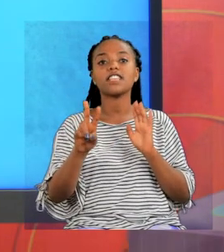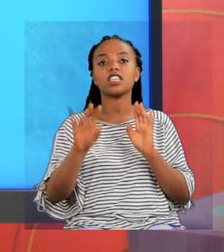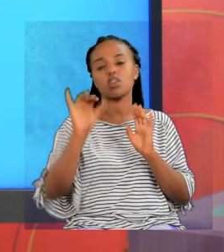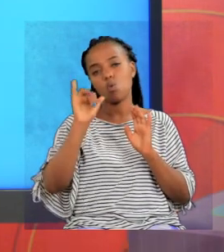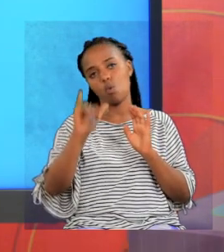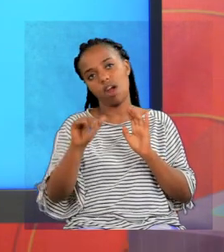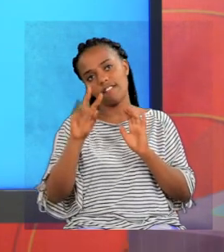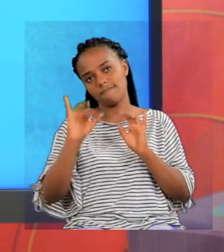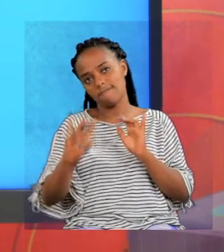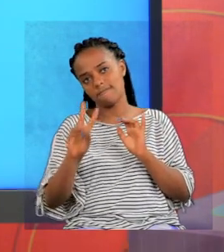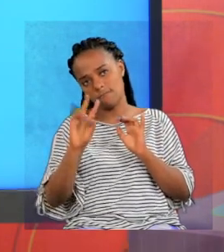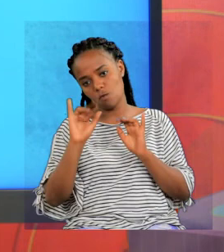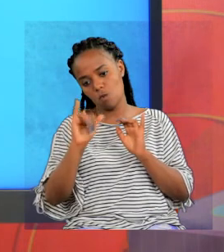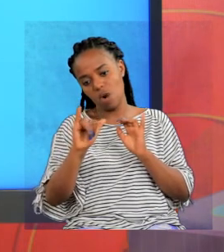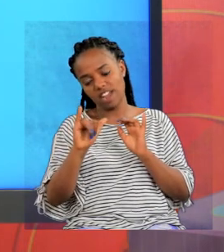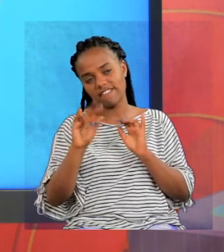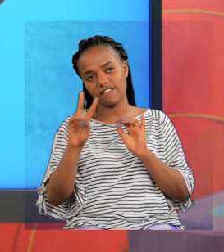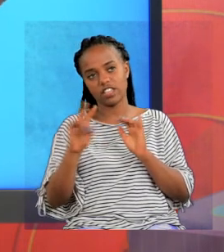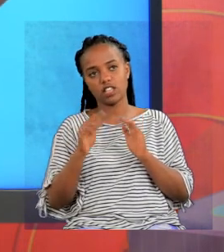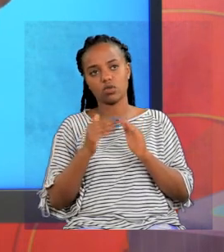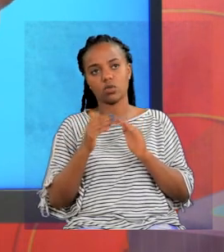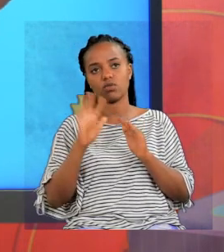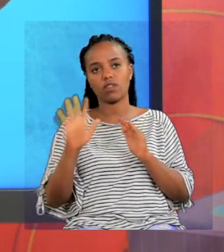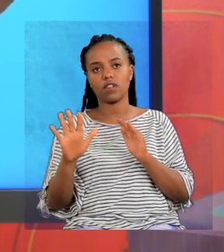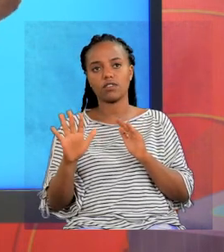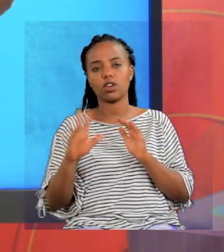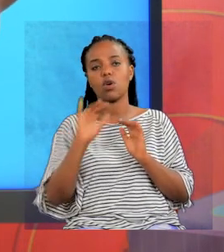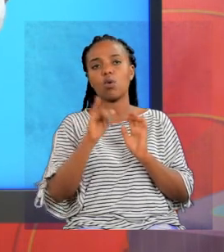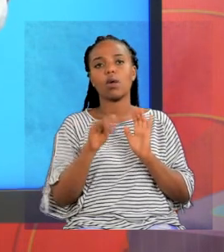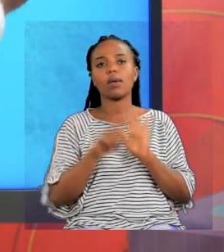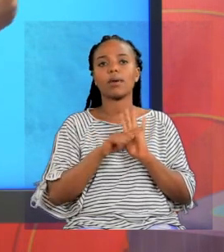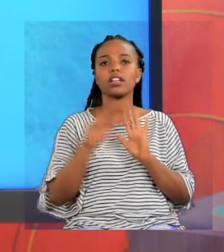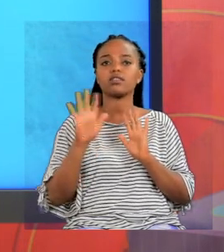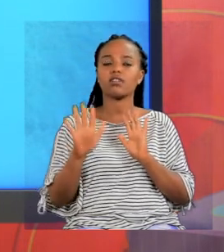y coordinate is 5, y minus 5. So